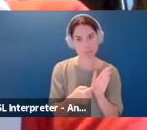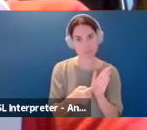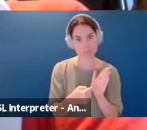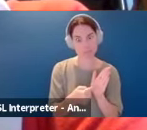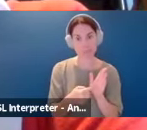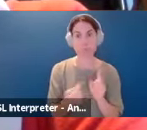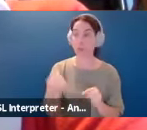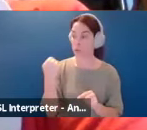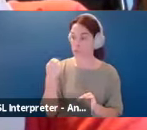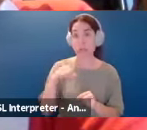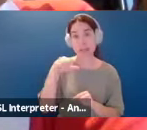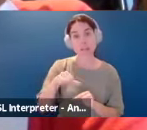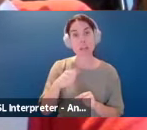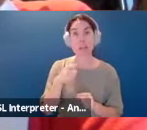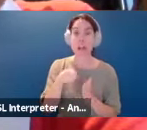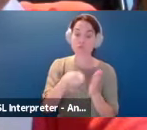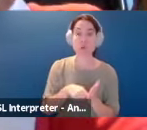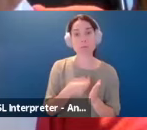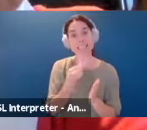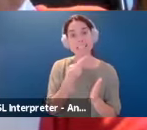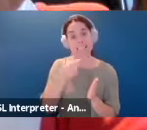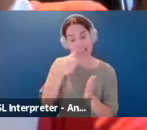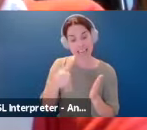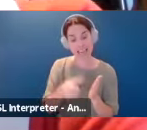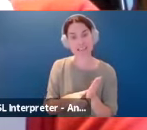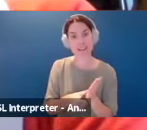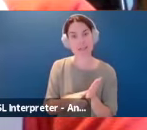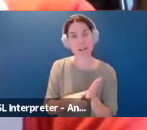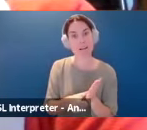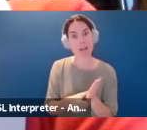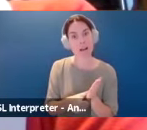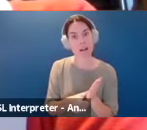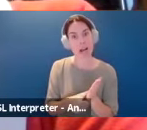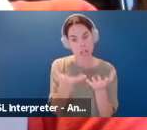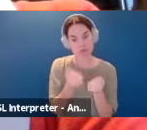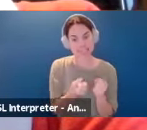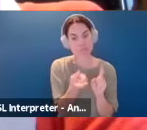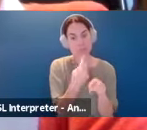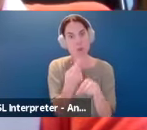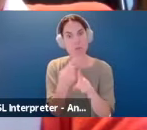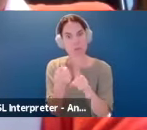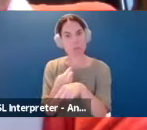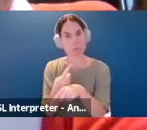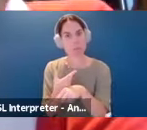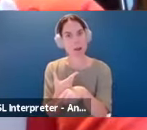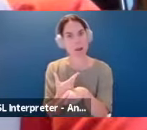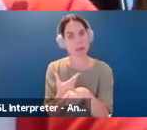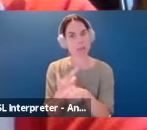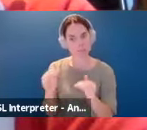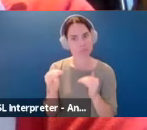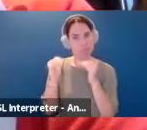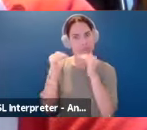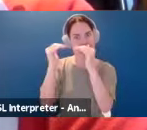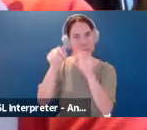think five quite critical responses from order members um it's been interesting because i i quite